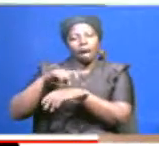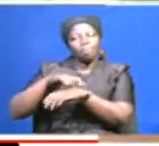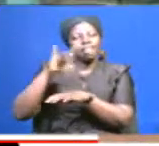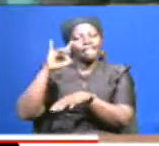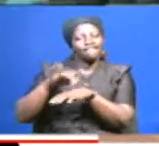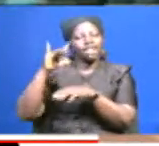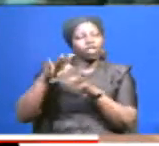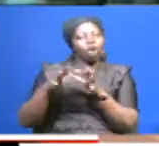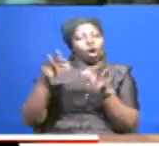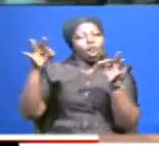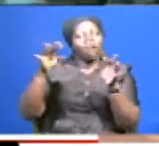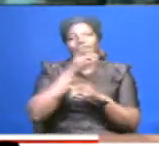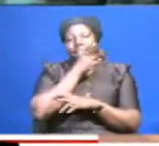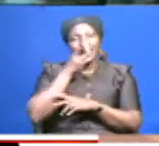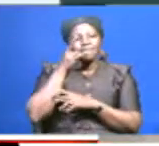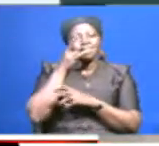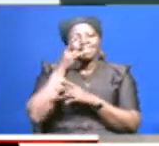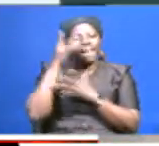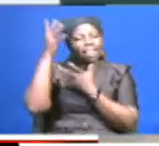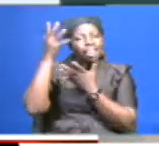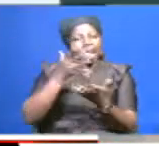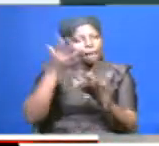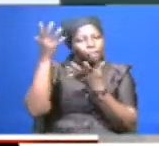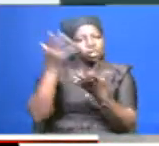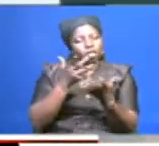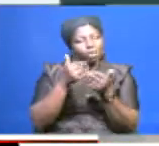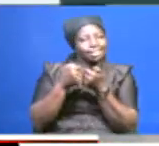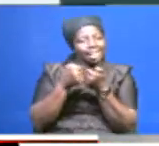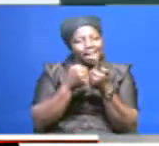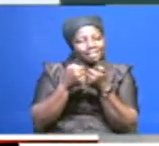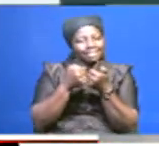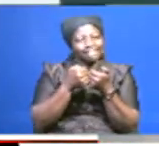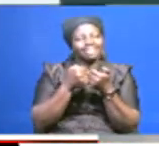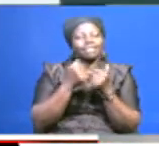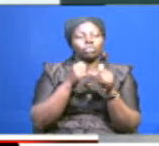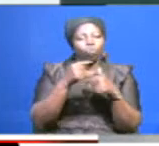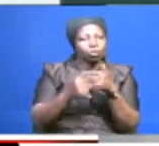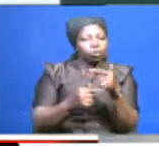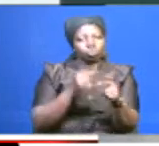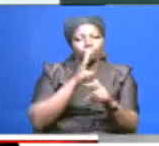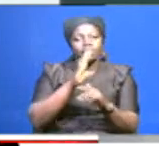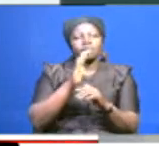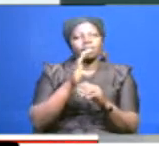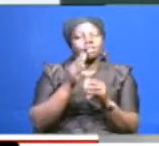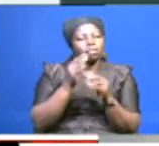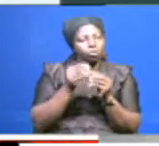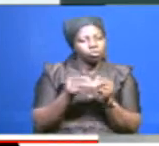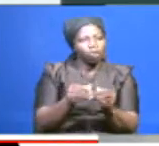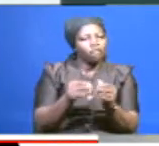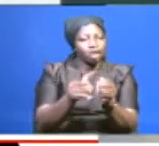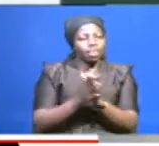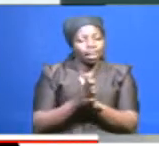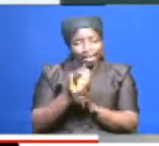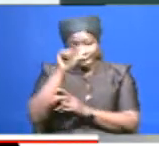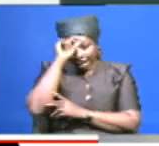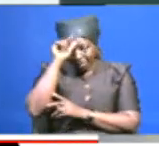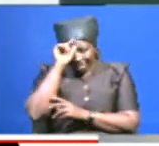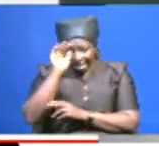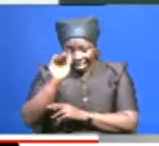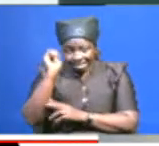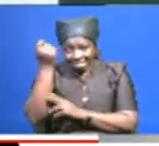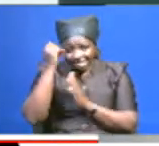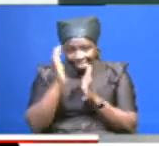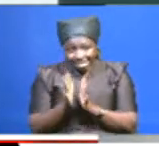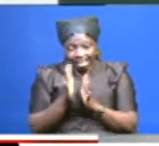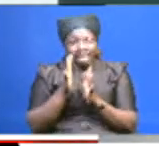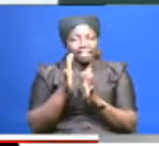and importation challenges are slowly eased. Coming out of today's Labour Day celebrations, the government's call to Kenyans is patience as it